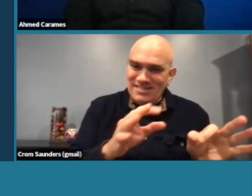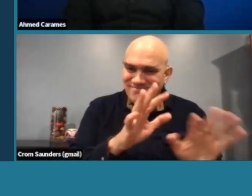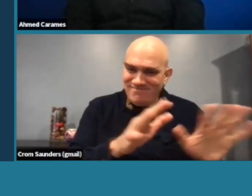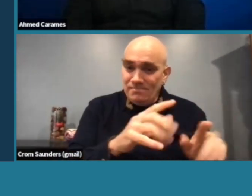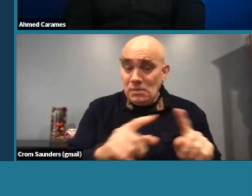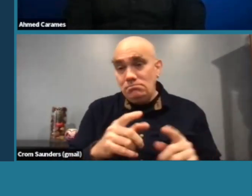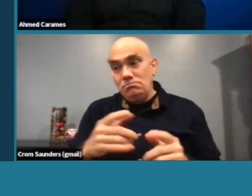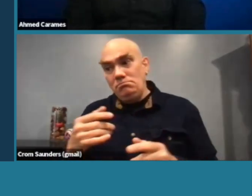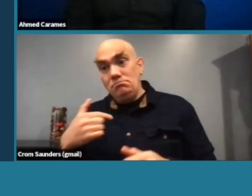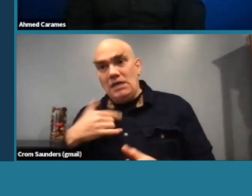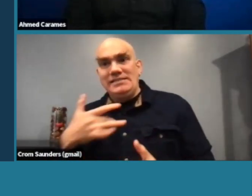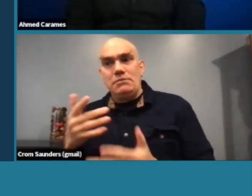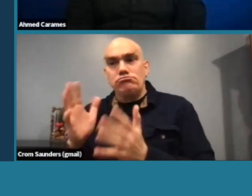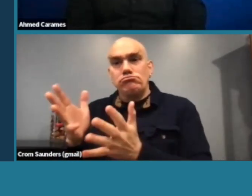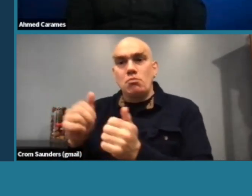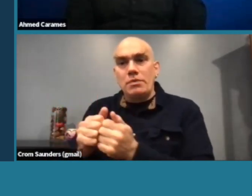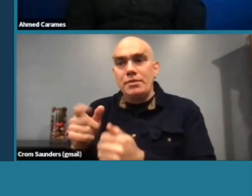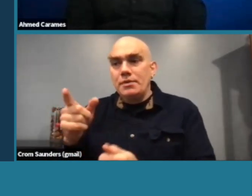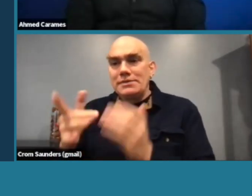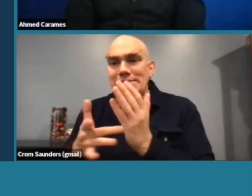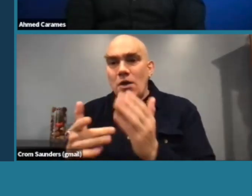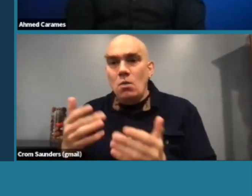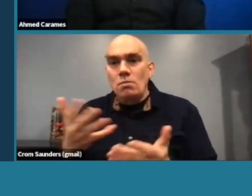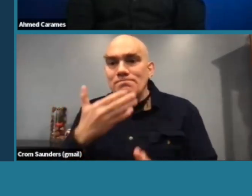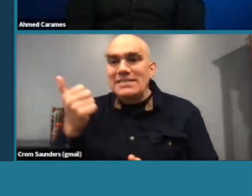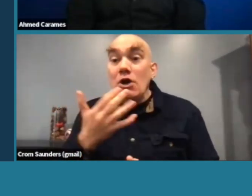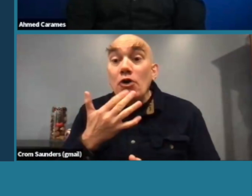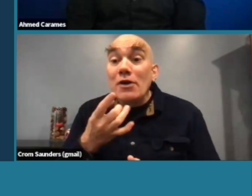with technology in the theater world. Some don't.